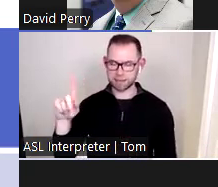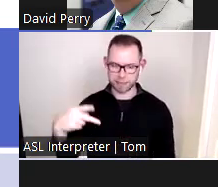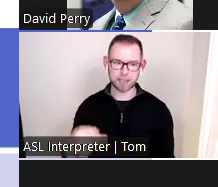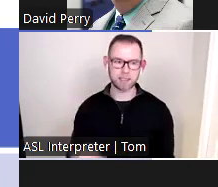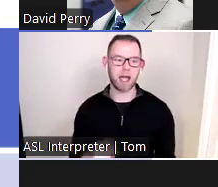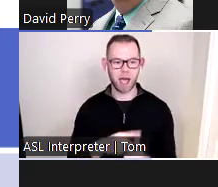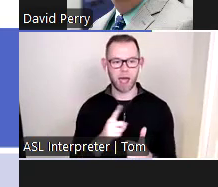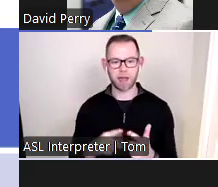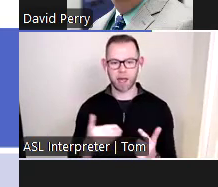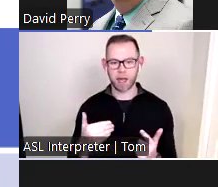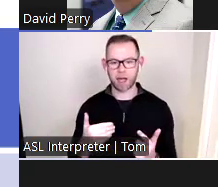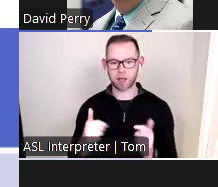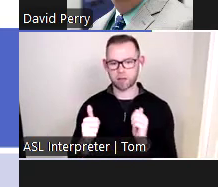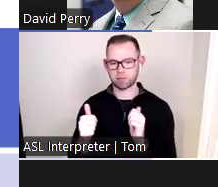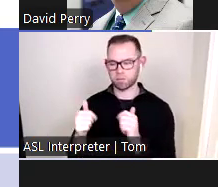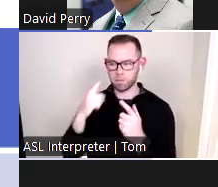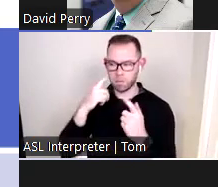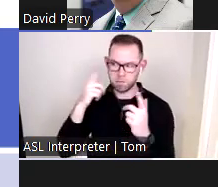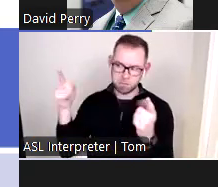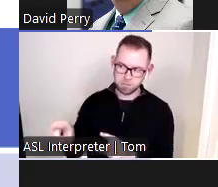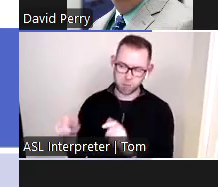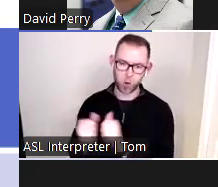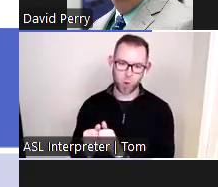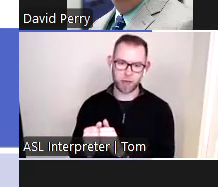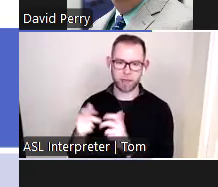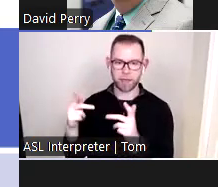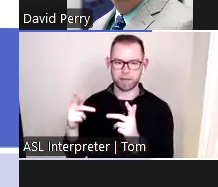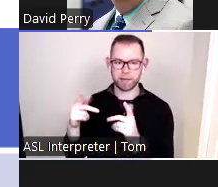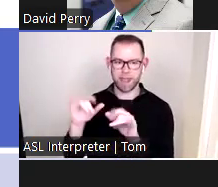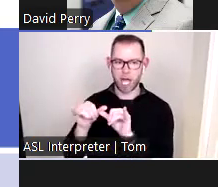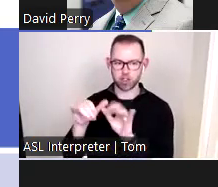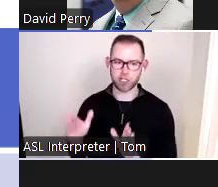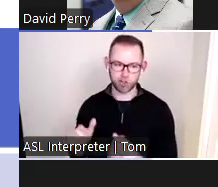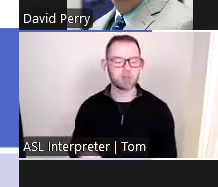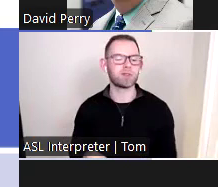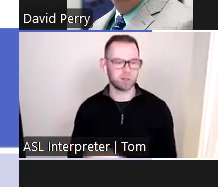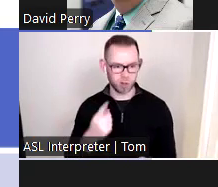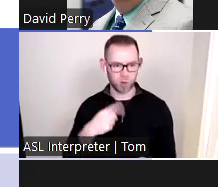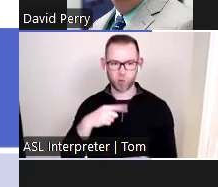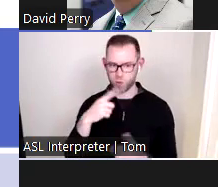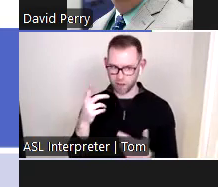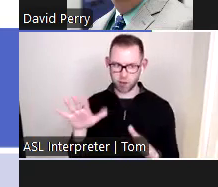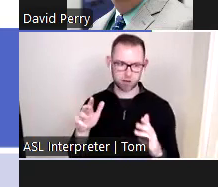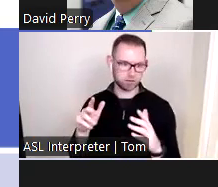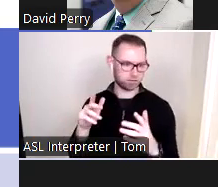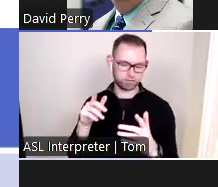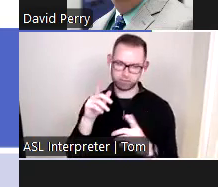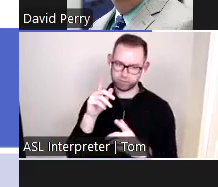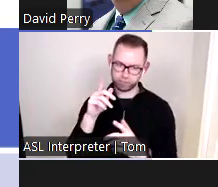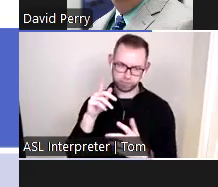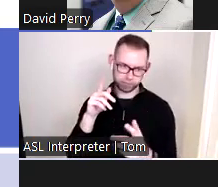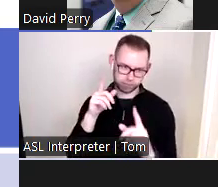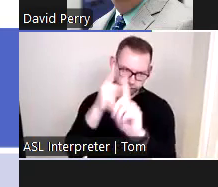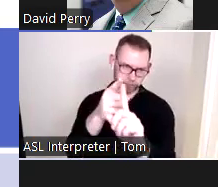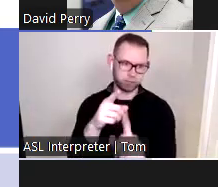Engineer. We have reached our 100% design milestone, which is why we are coming to you to show you what